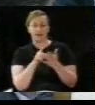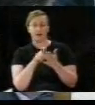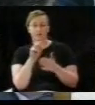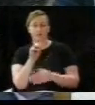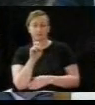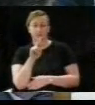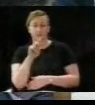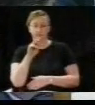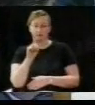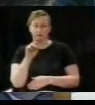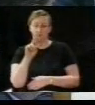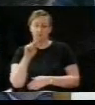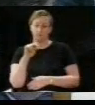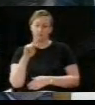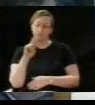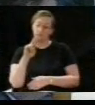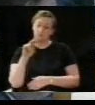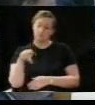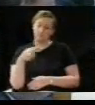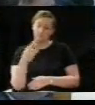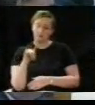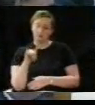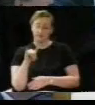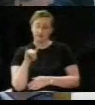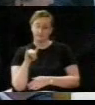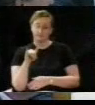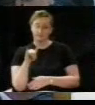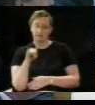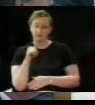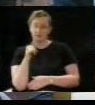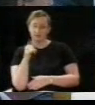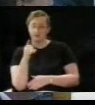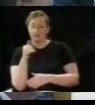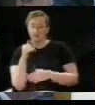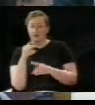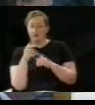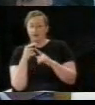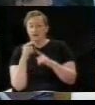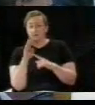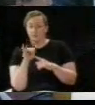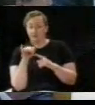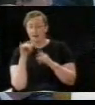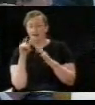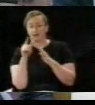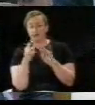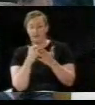where there's an indication that Mr. Zitzman, the attorney for the owner of the property,